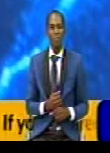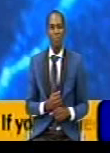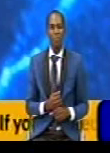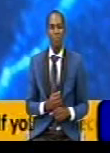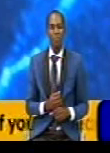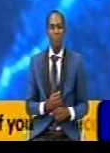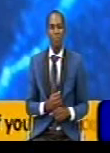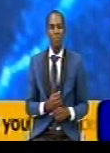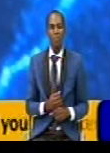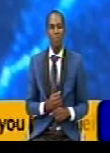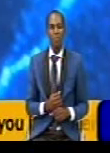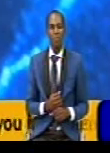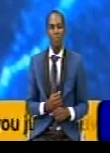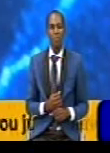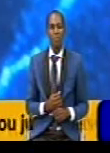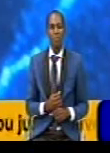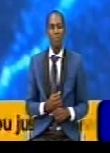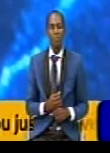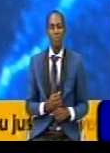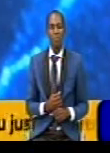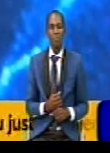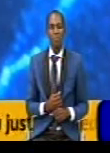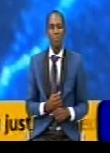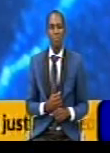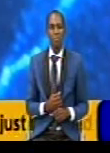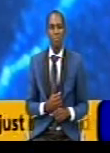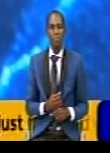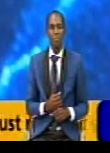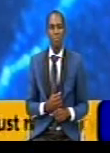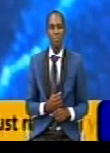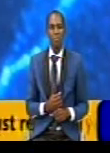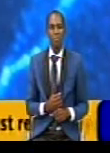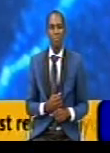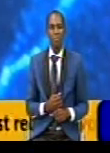Gabriel from Ajib Extension District,